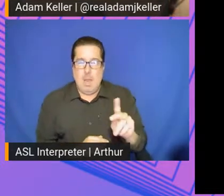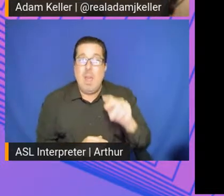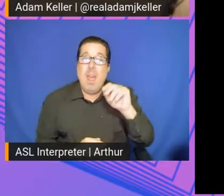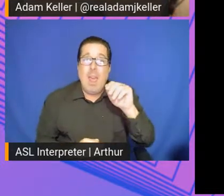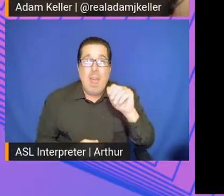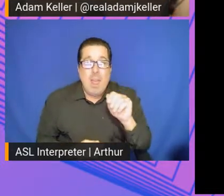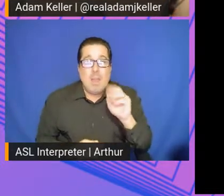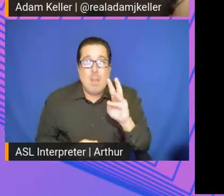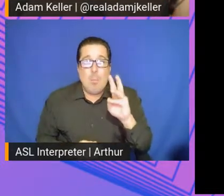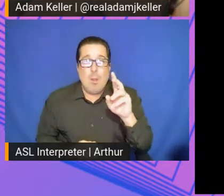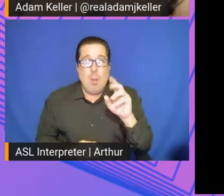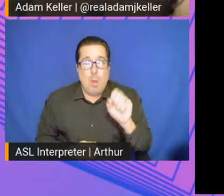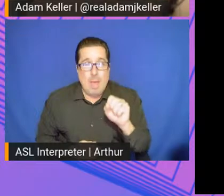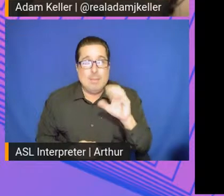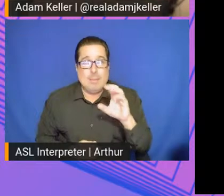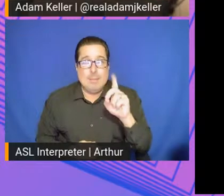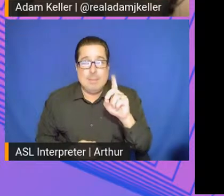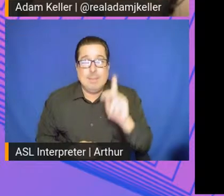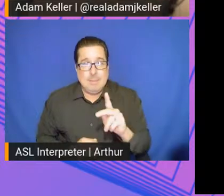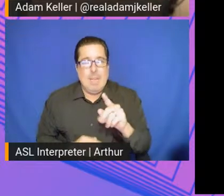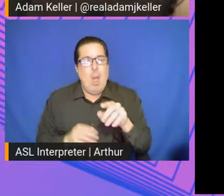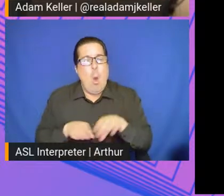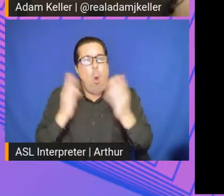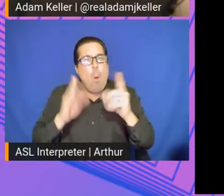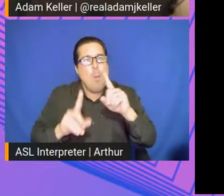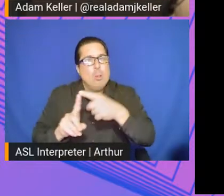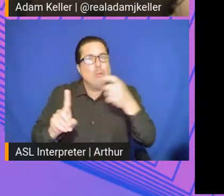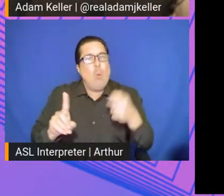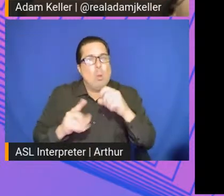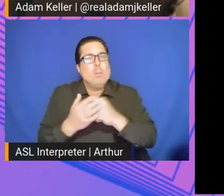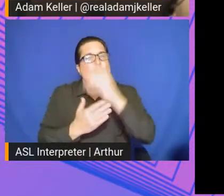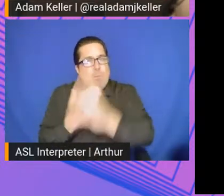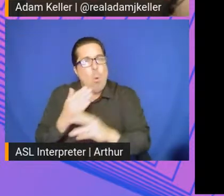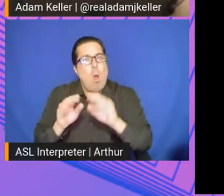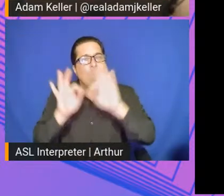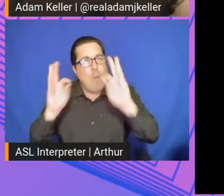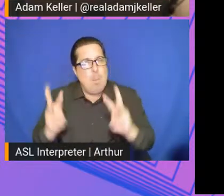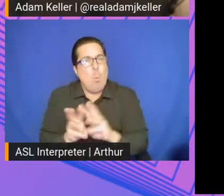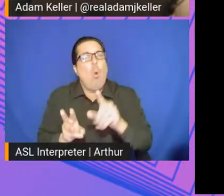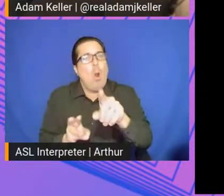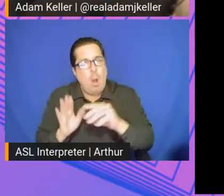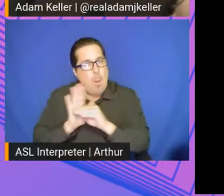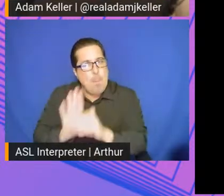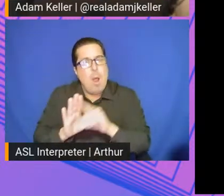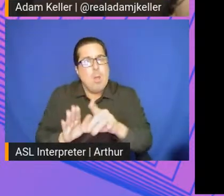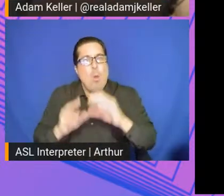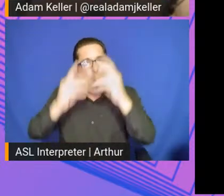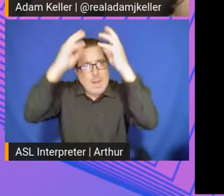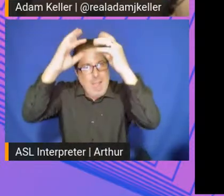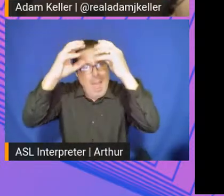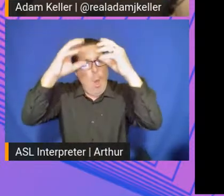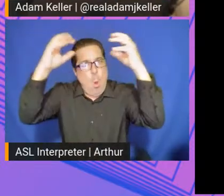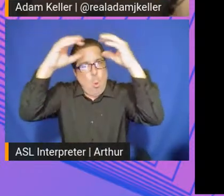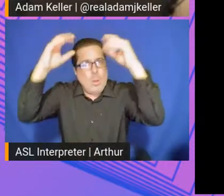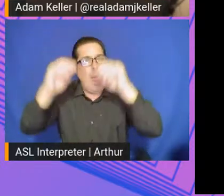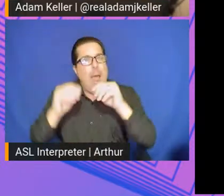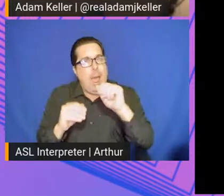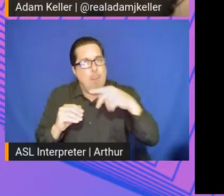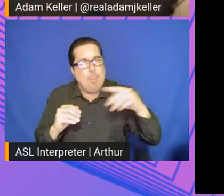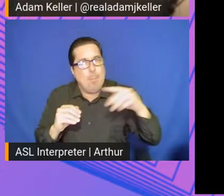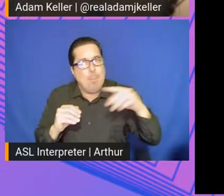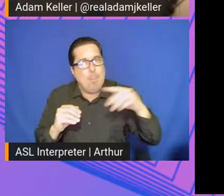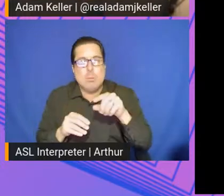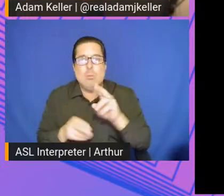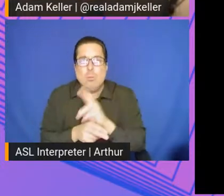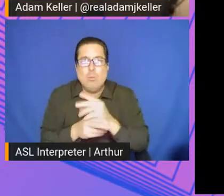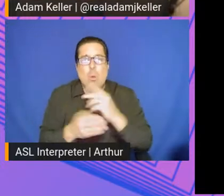CDK it's an open source software development framework to model and provision your cloud application resources using familiar programming